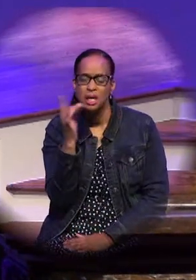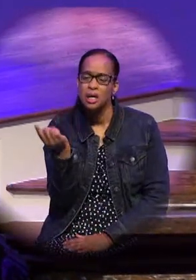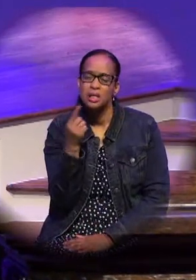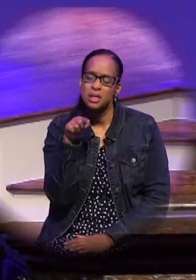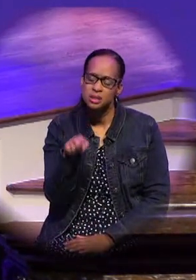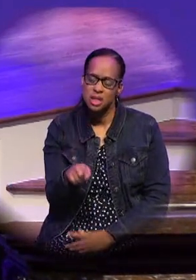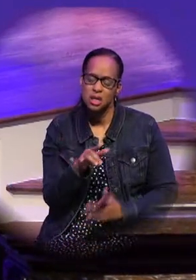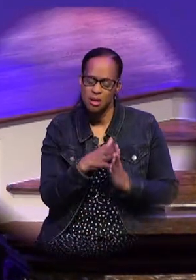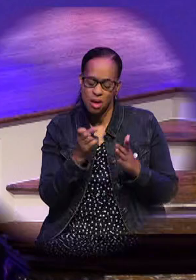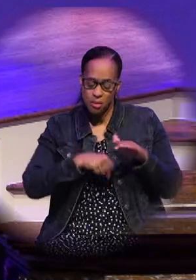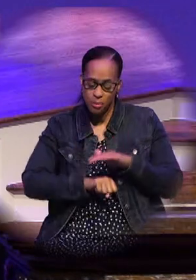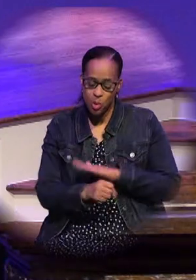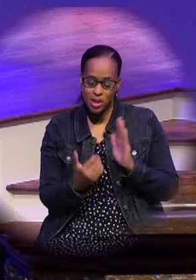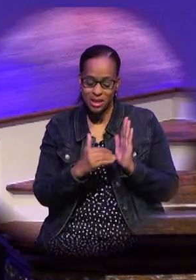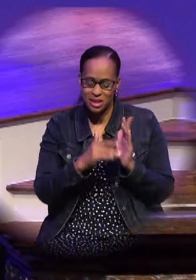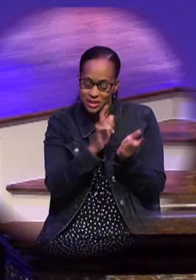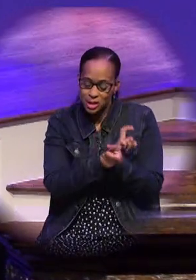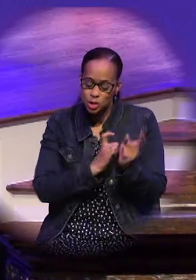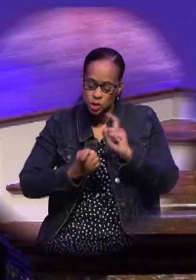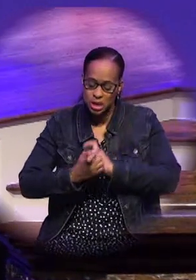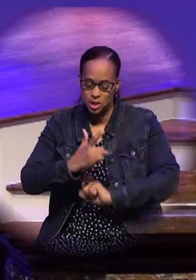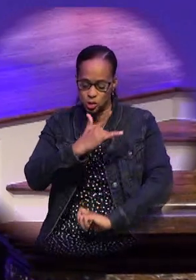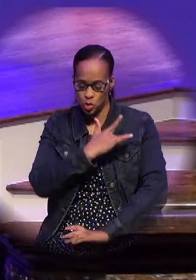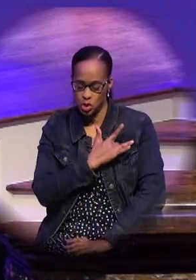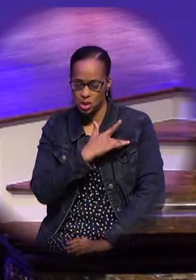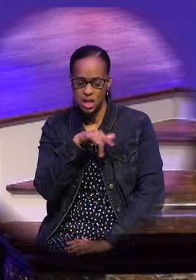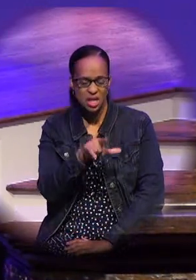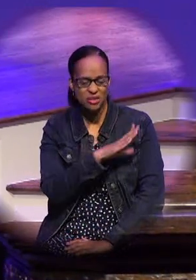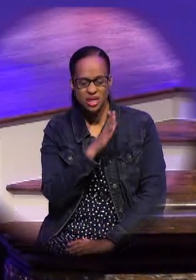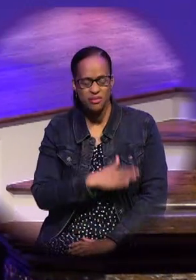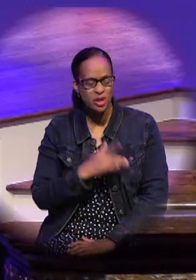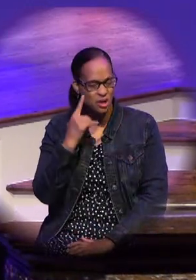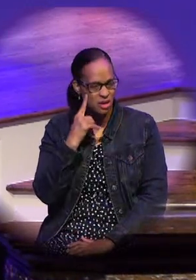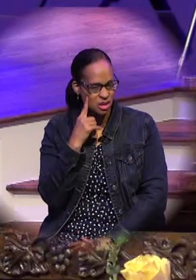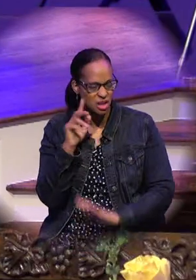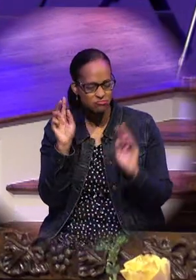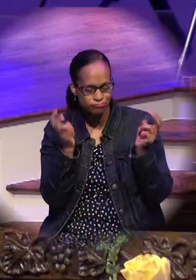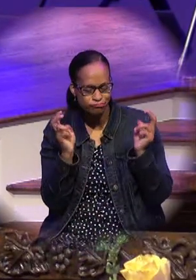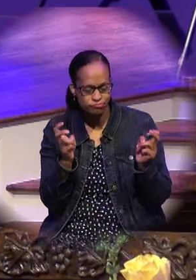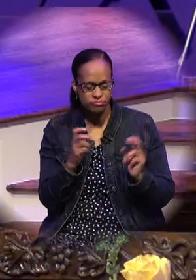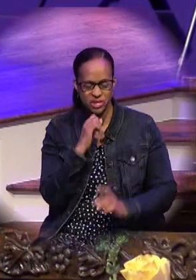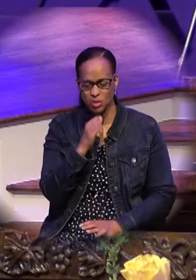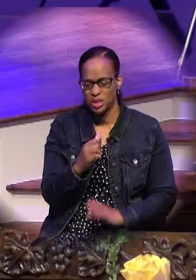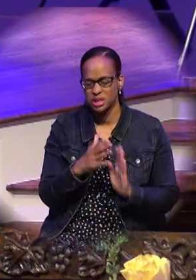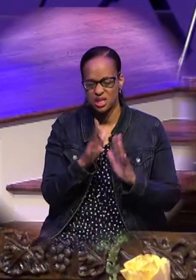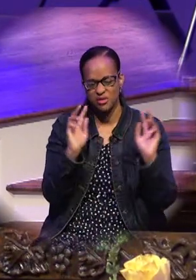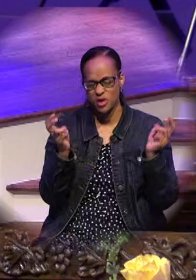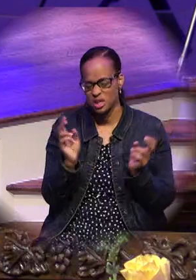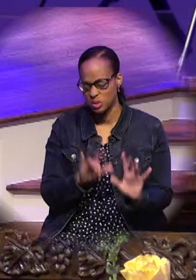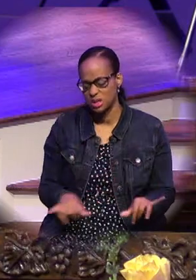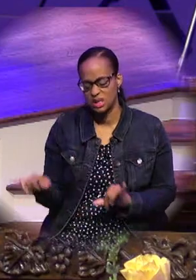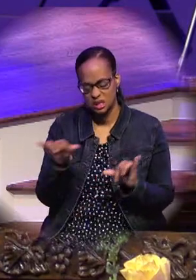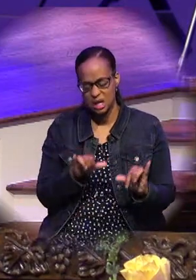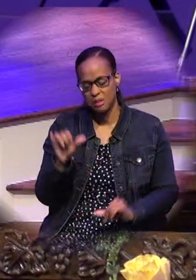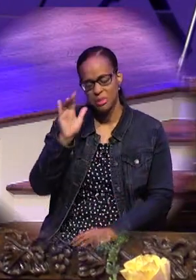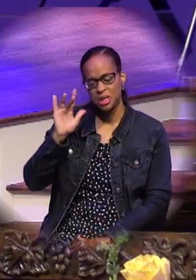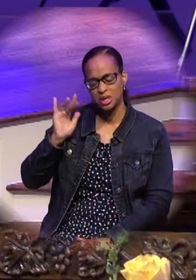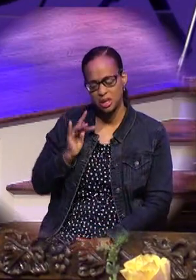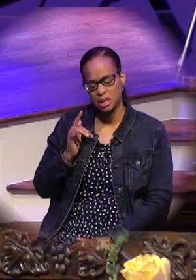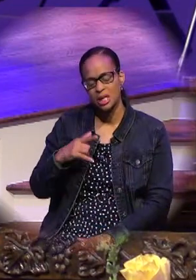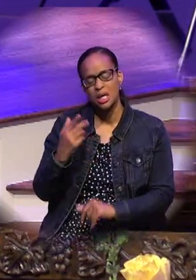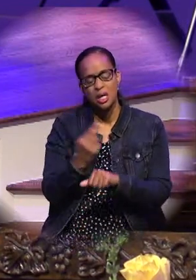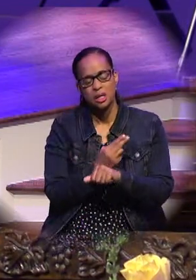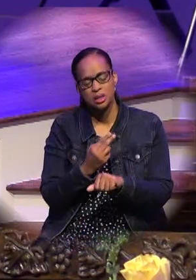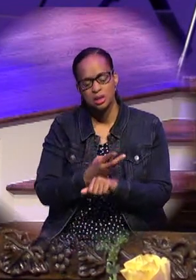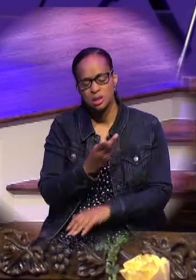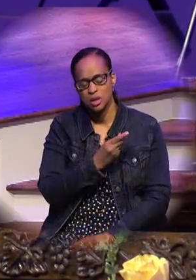are born again. Nicodemus had probably never, ever heard that phrase. It wasn't a phrase that was common in his day and age. It did get used in a